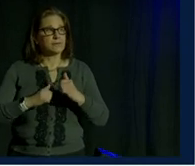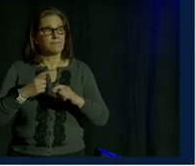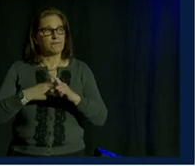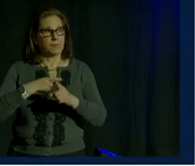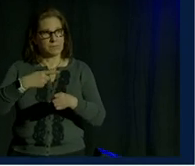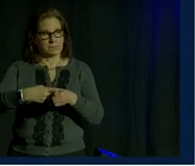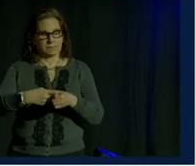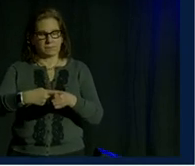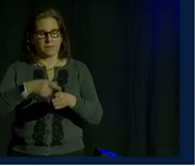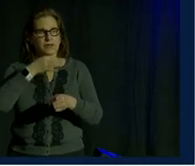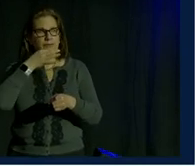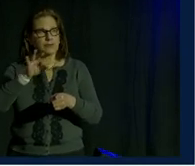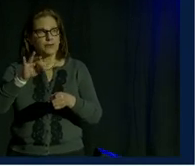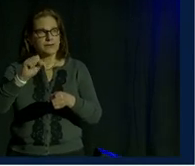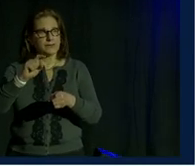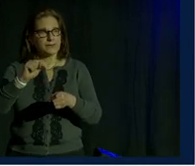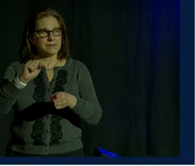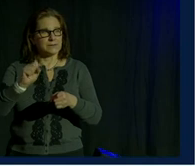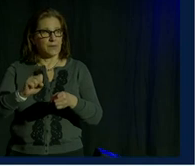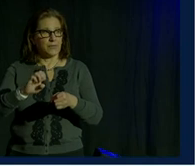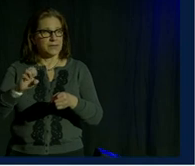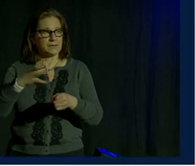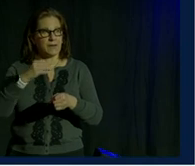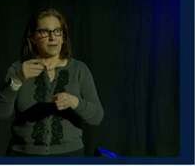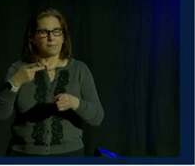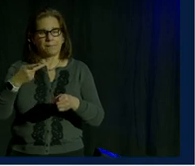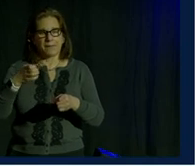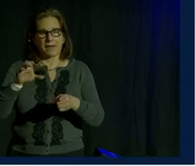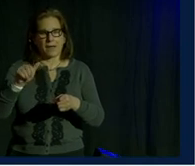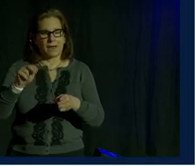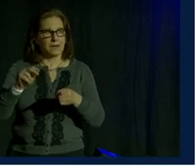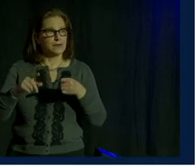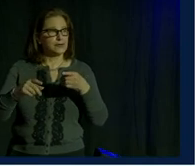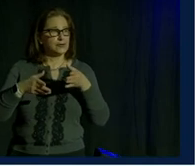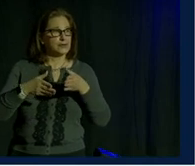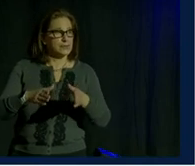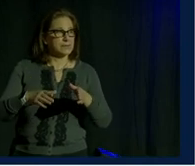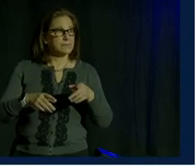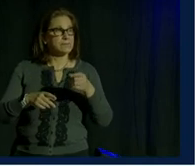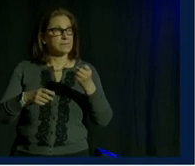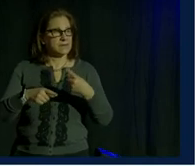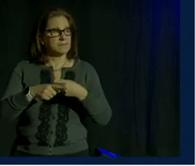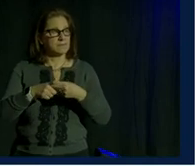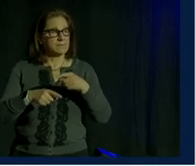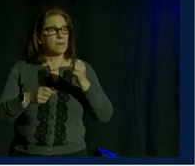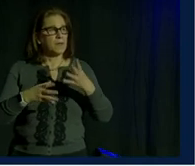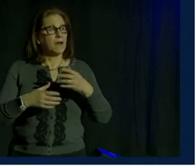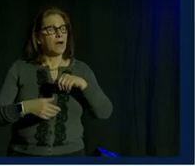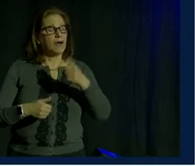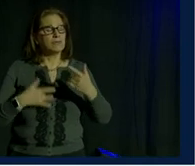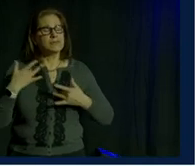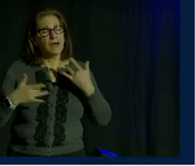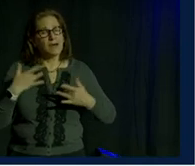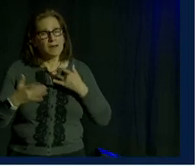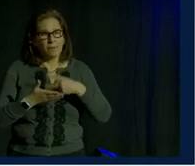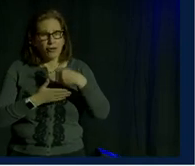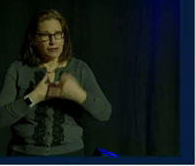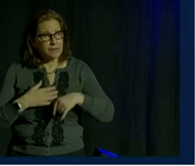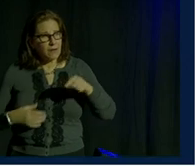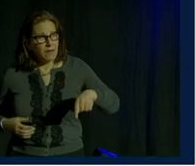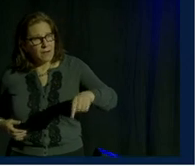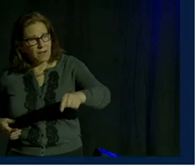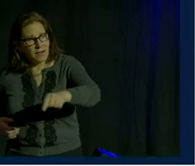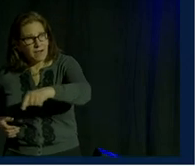of Cherry Street Southeast to Pecan Street Southeast. There are many more exciting project phases to come for the St. Elizabeth's